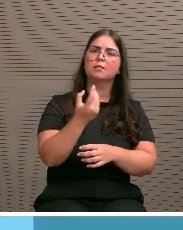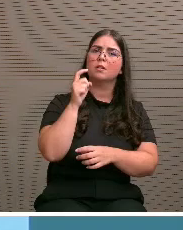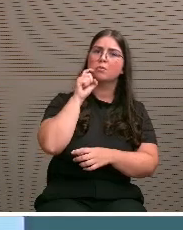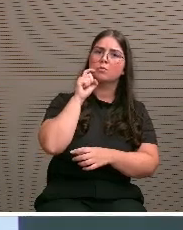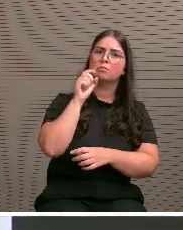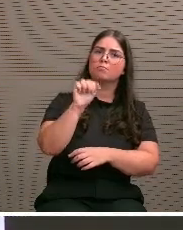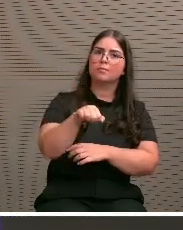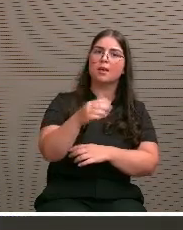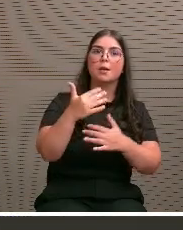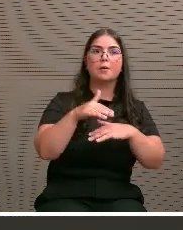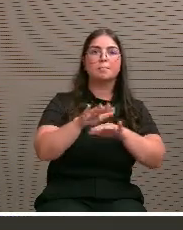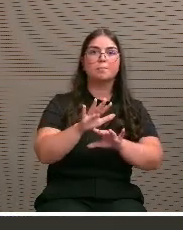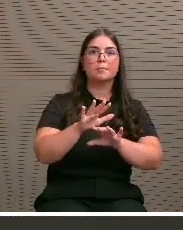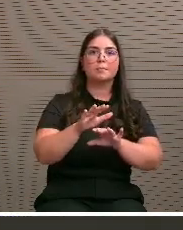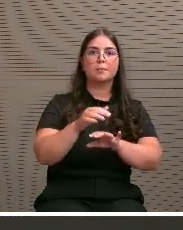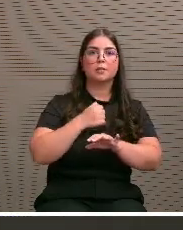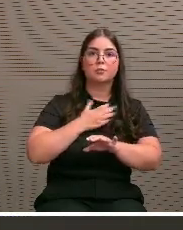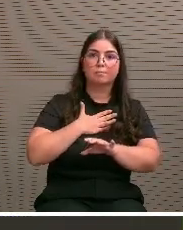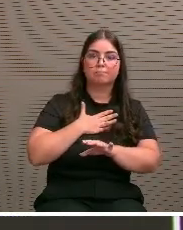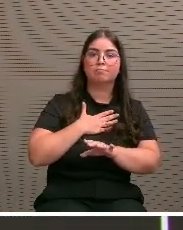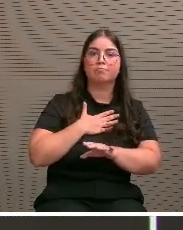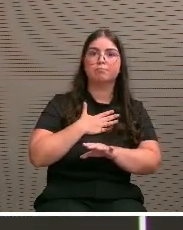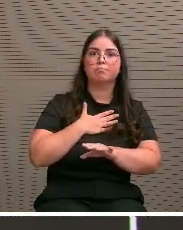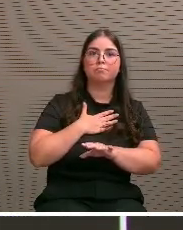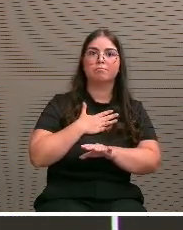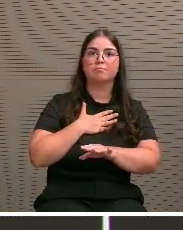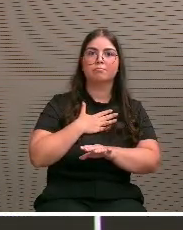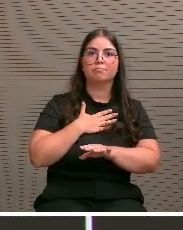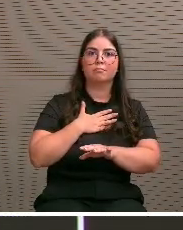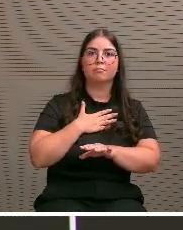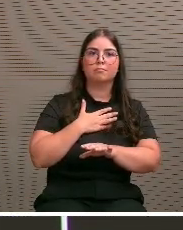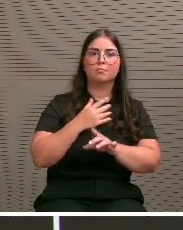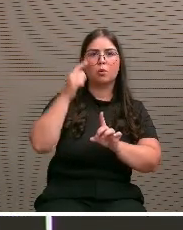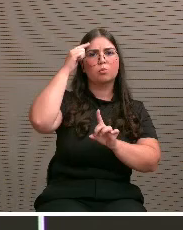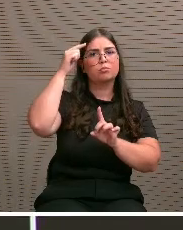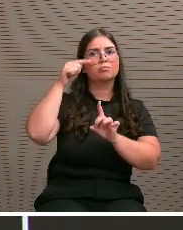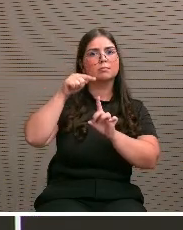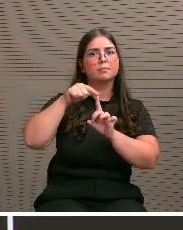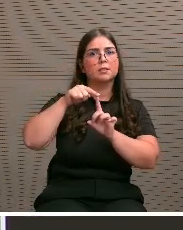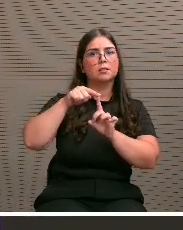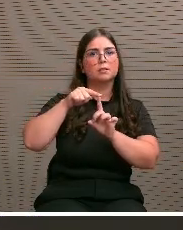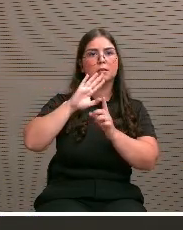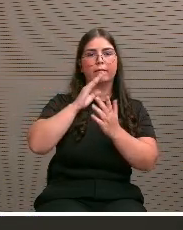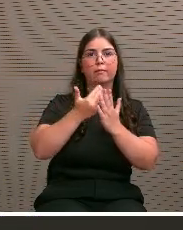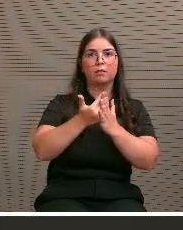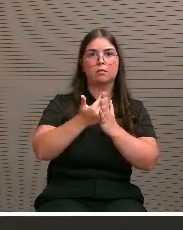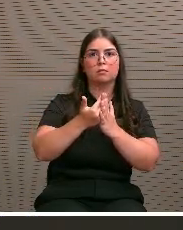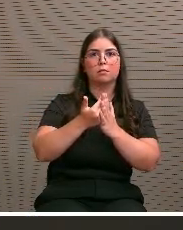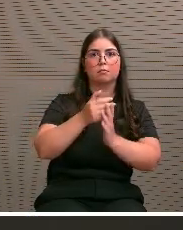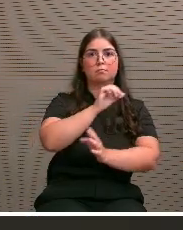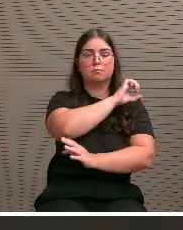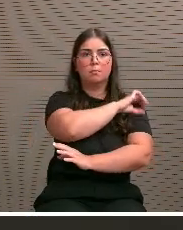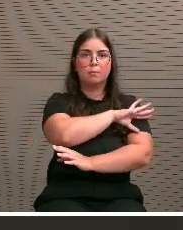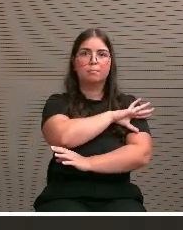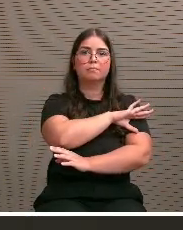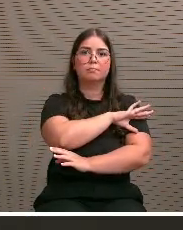make smallholder farmers impoverished, buy their land, and so on. There's an Argentinian economist who is supporting